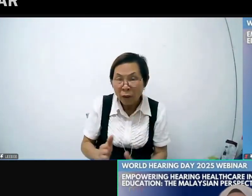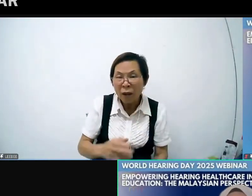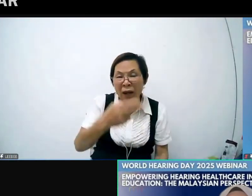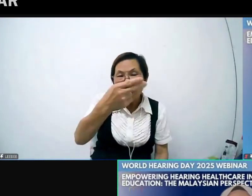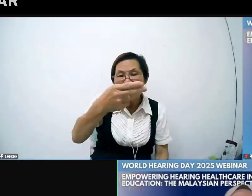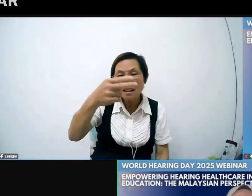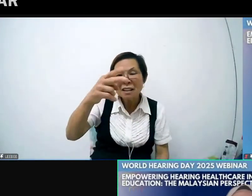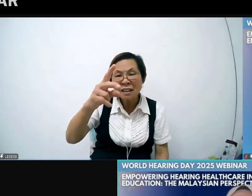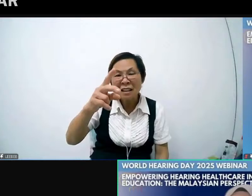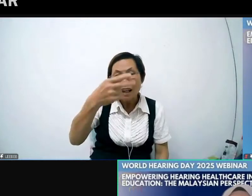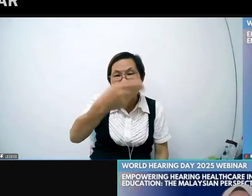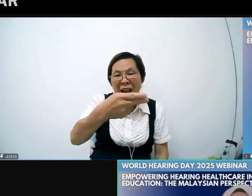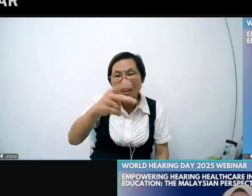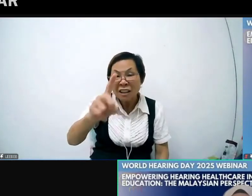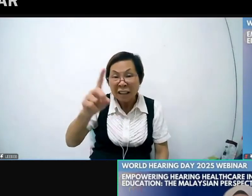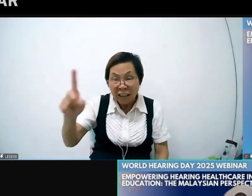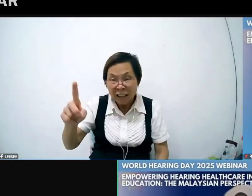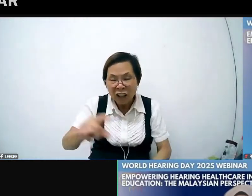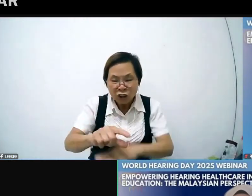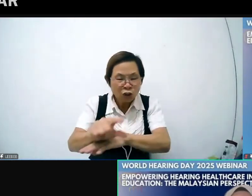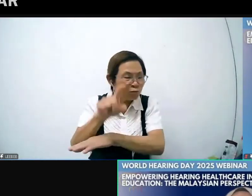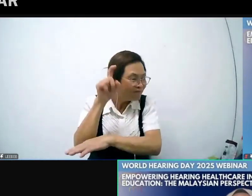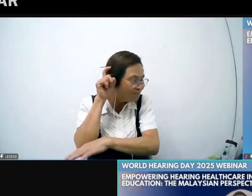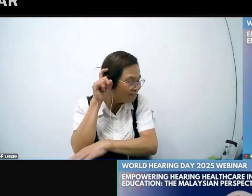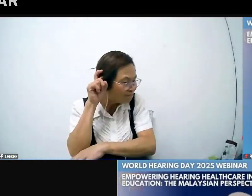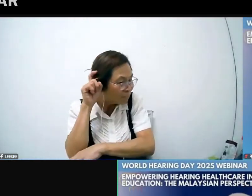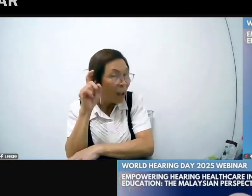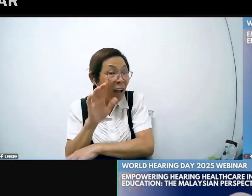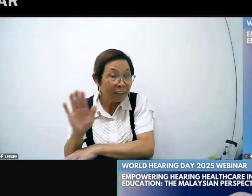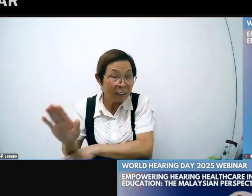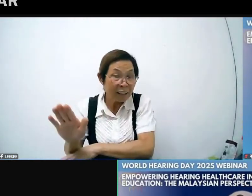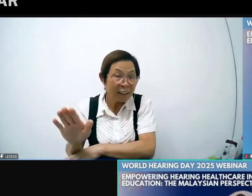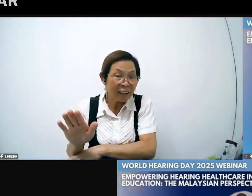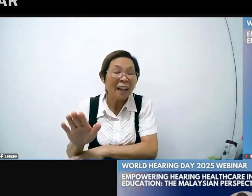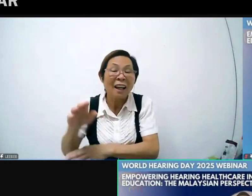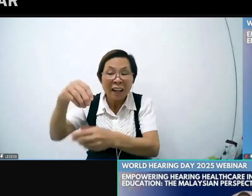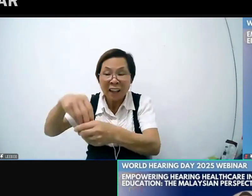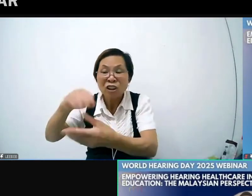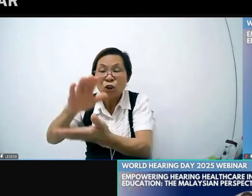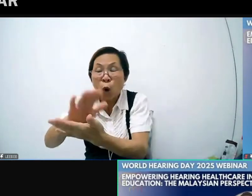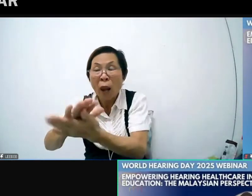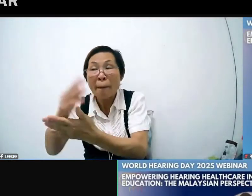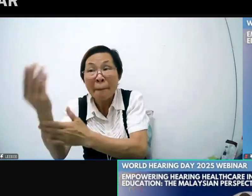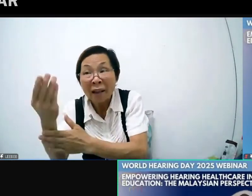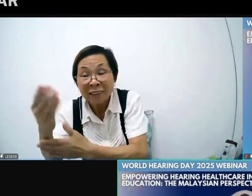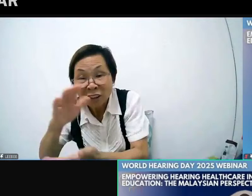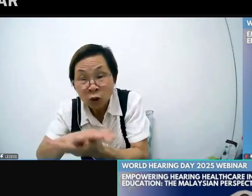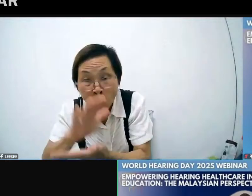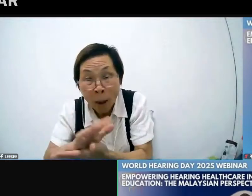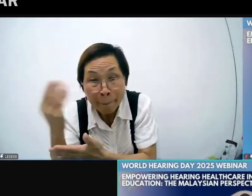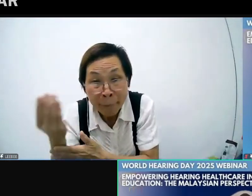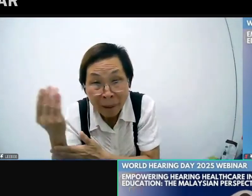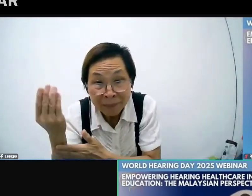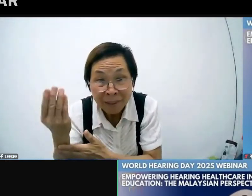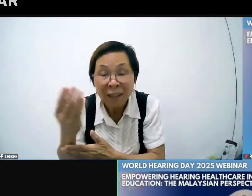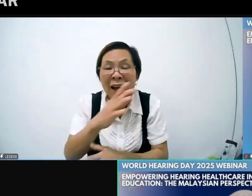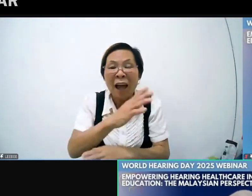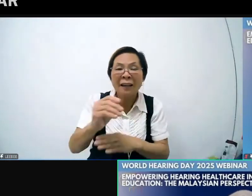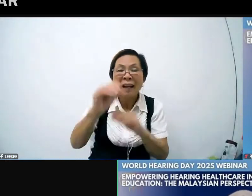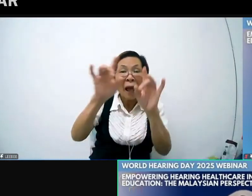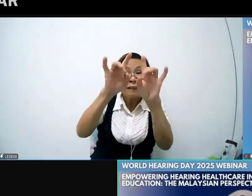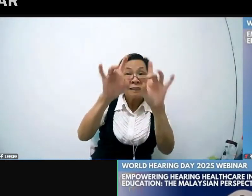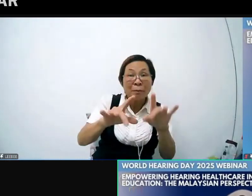students, wearing hearing devices, and they are in the mainstream school. But the